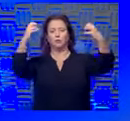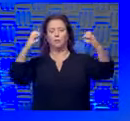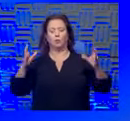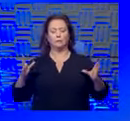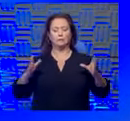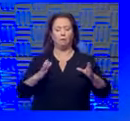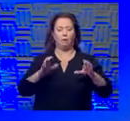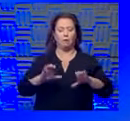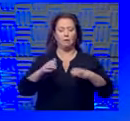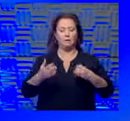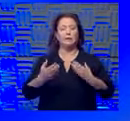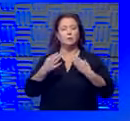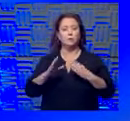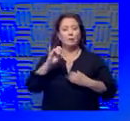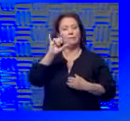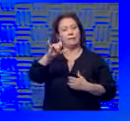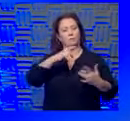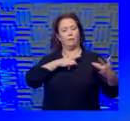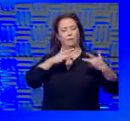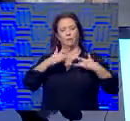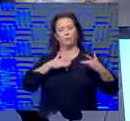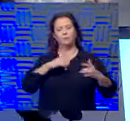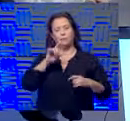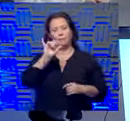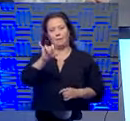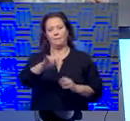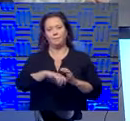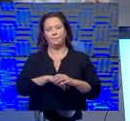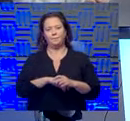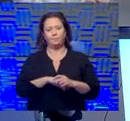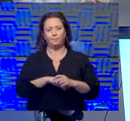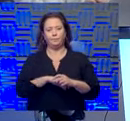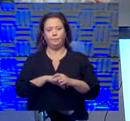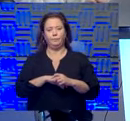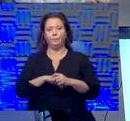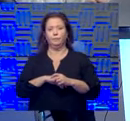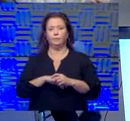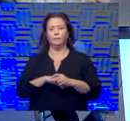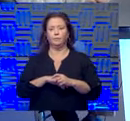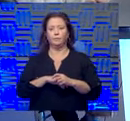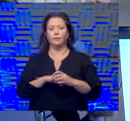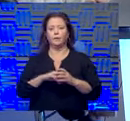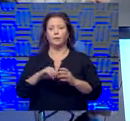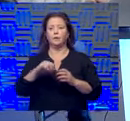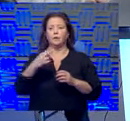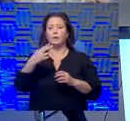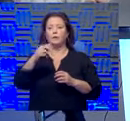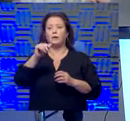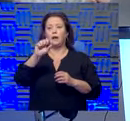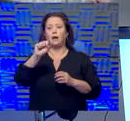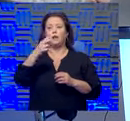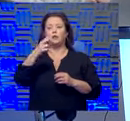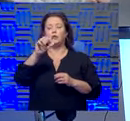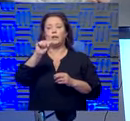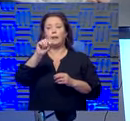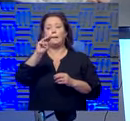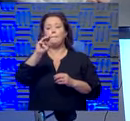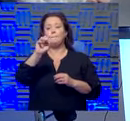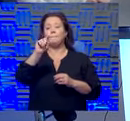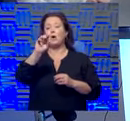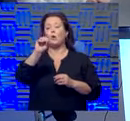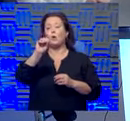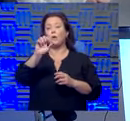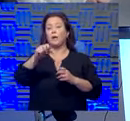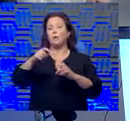classroom? That's what I would be most concerned with as well. Yeah, those are hard Viewer ones. says you skipped over the Hashimoto's part. They want you to talk about that